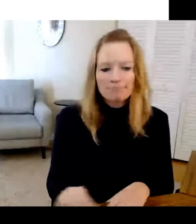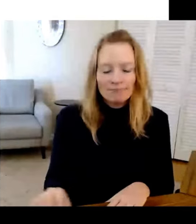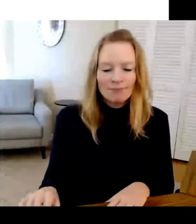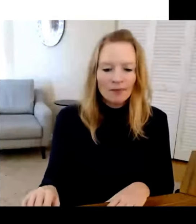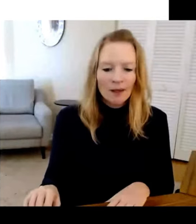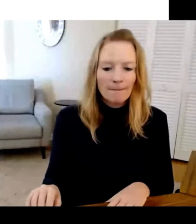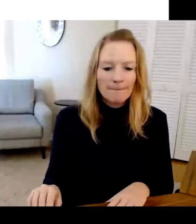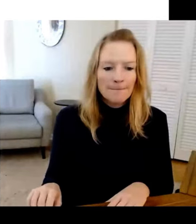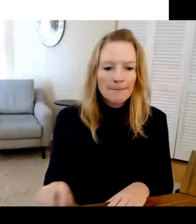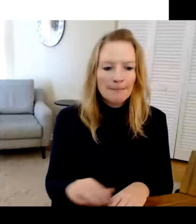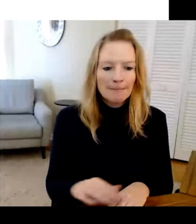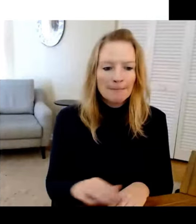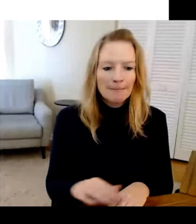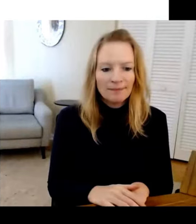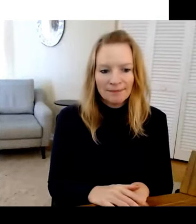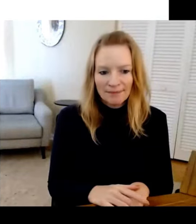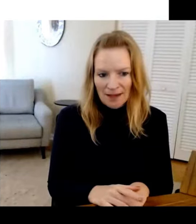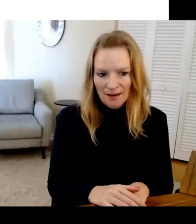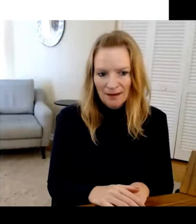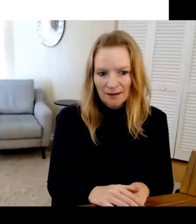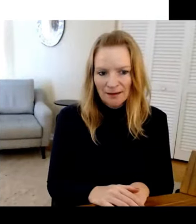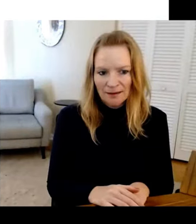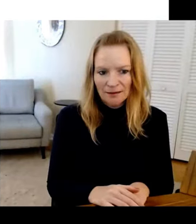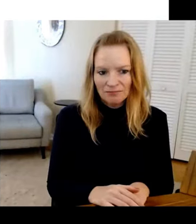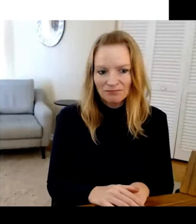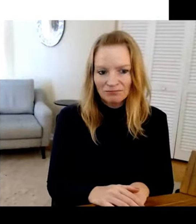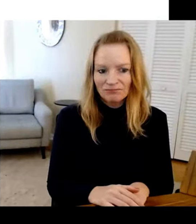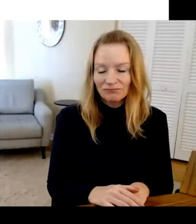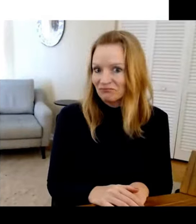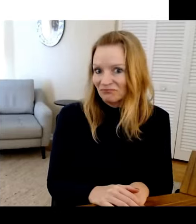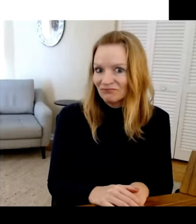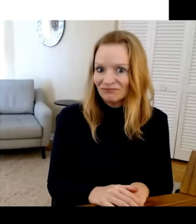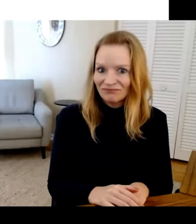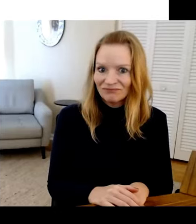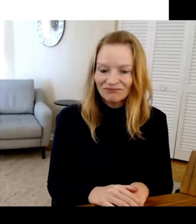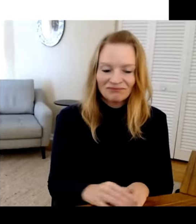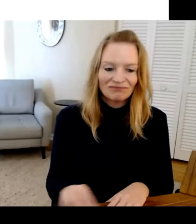for example, to tell you when you're feeling hungry.